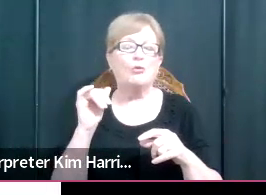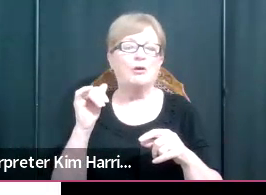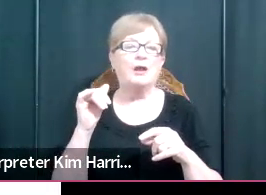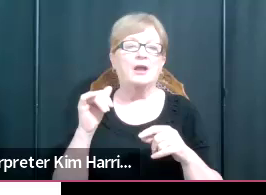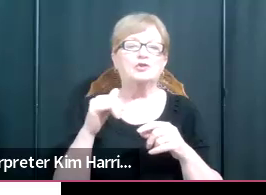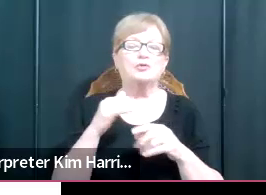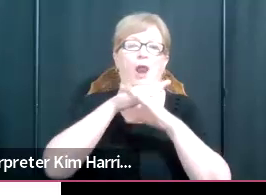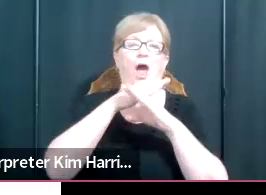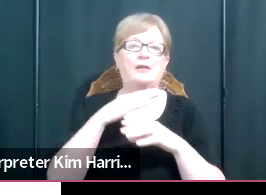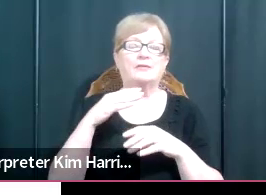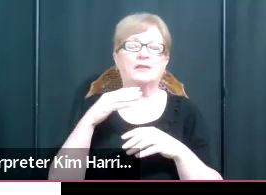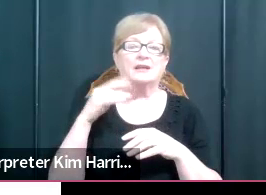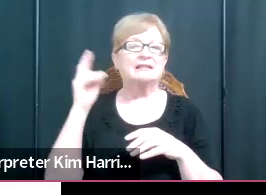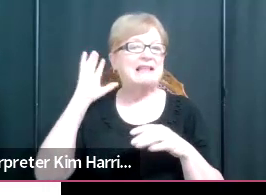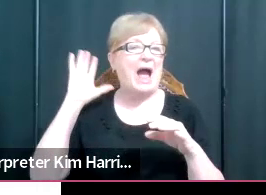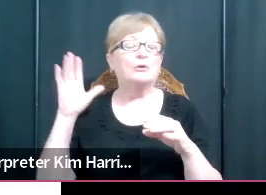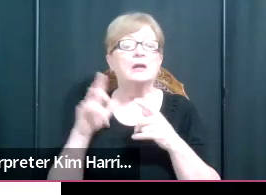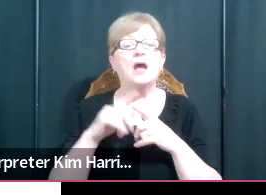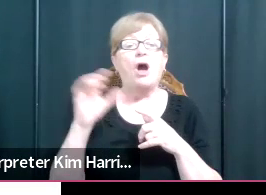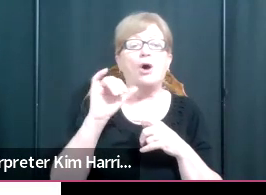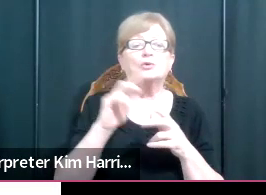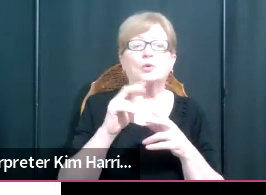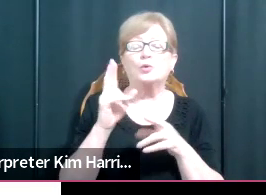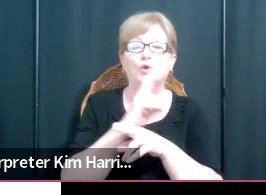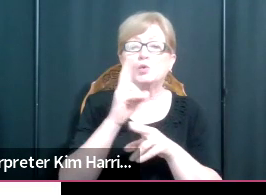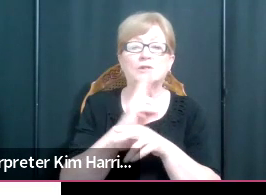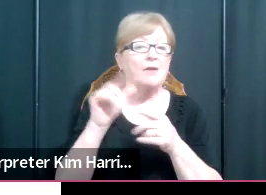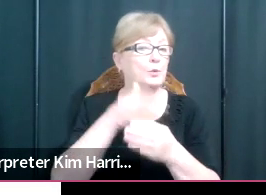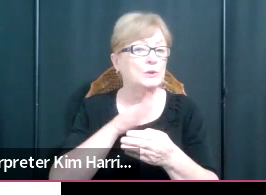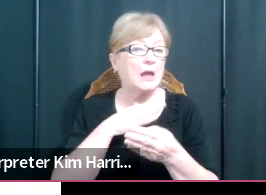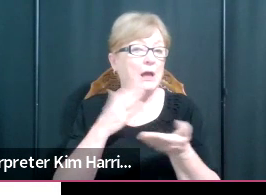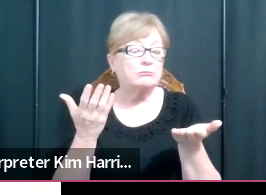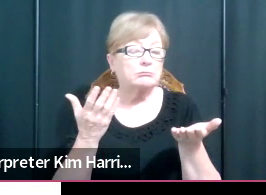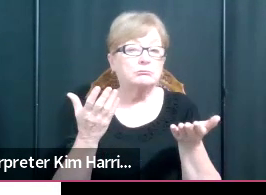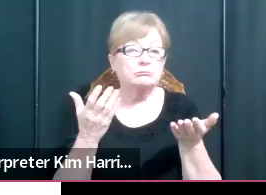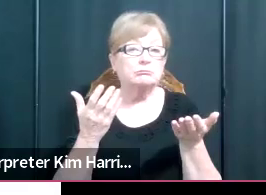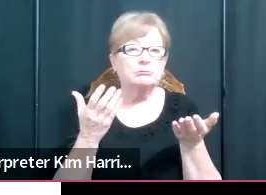Another thing for hearing would be the use of music. So